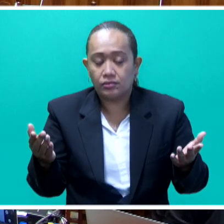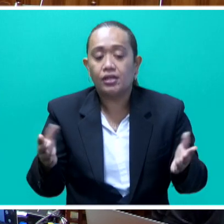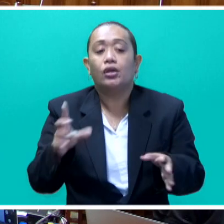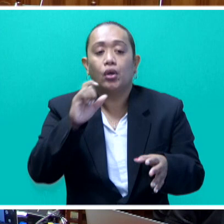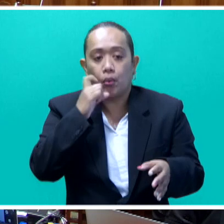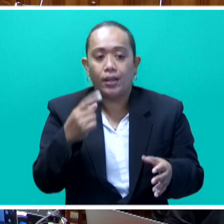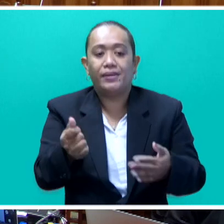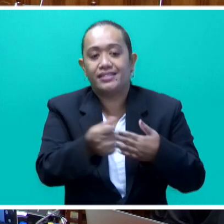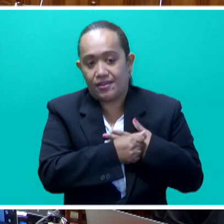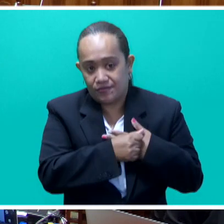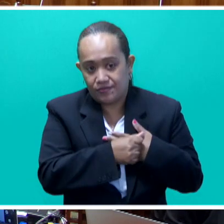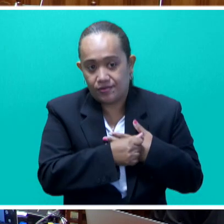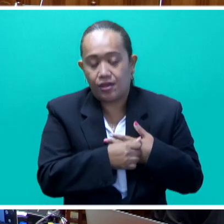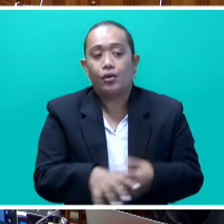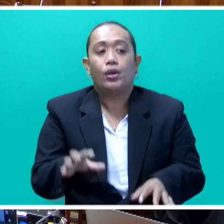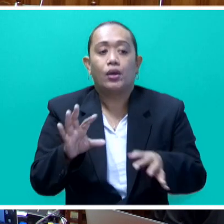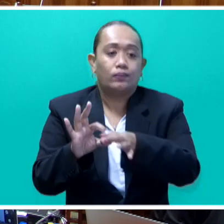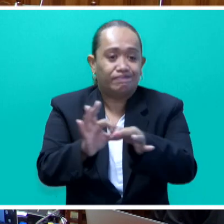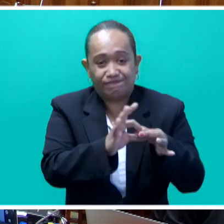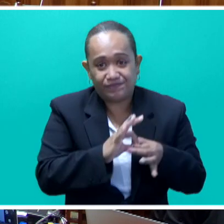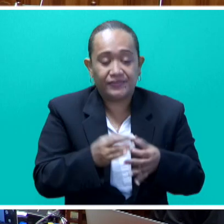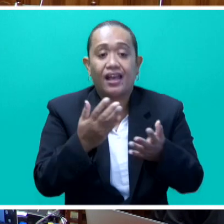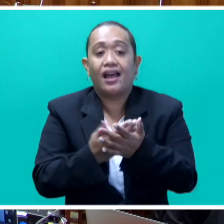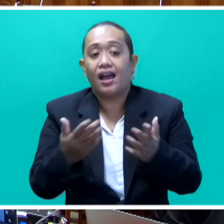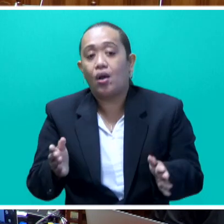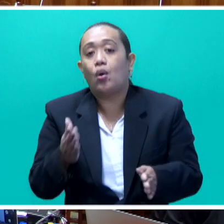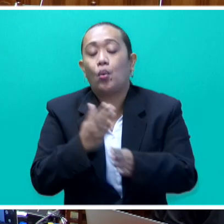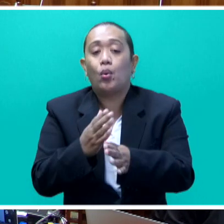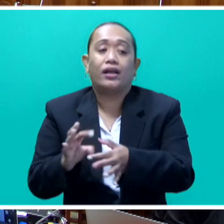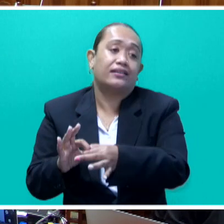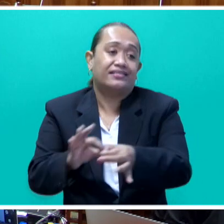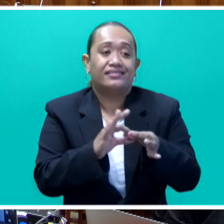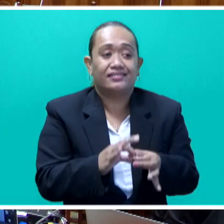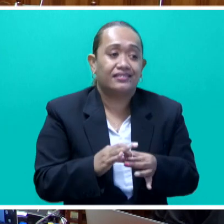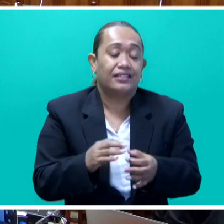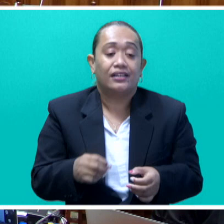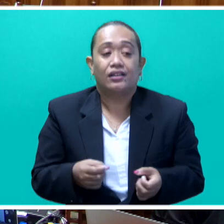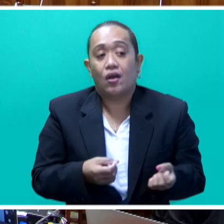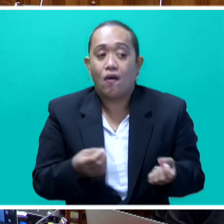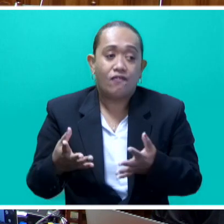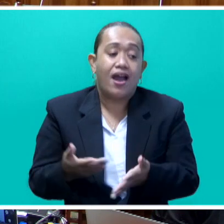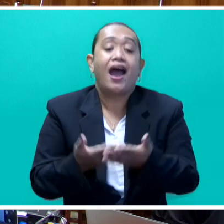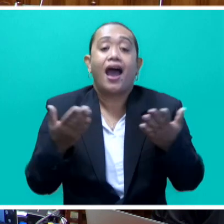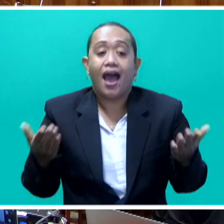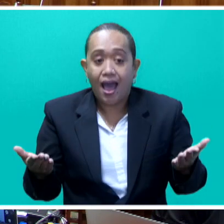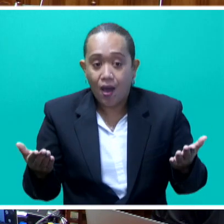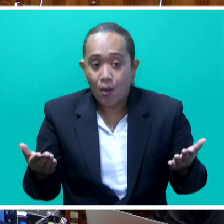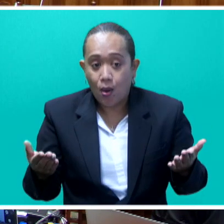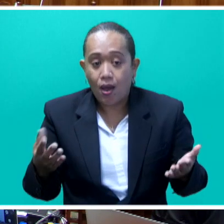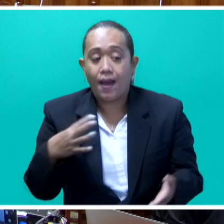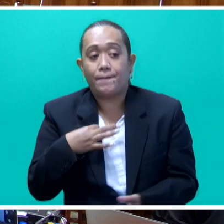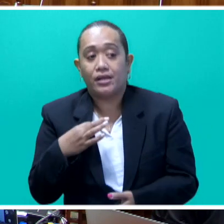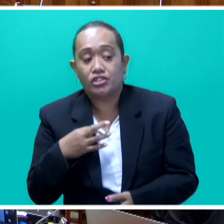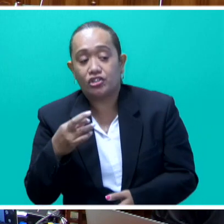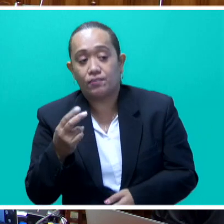in Fiji. We're also working on a travel portal, and through this portal, we will offer visitors a seamless application process